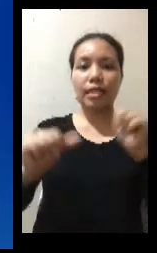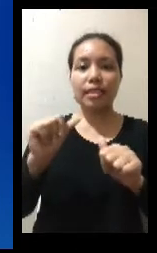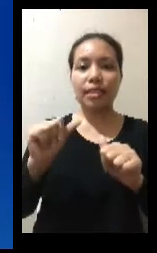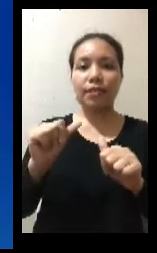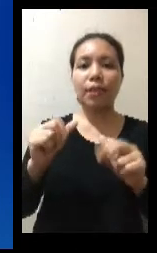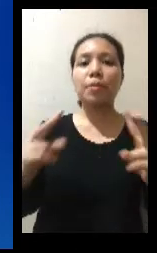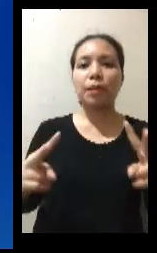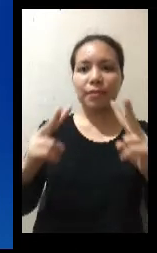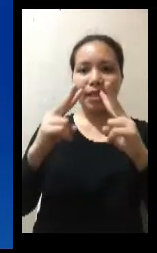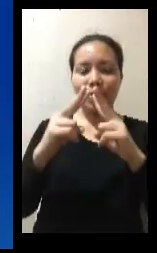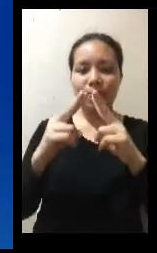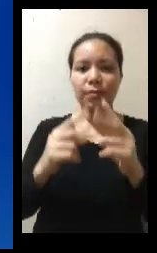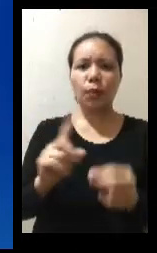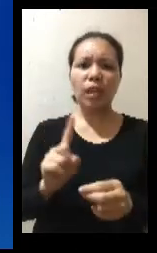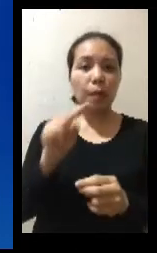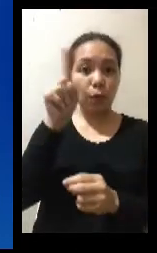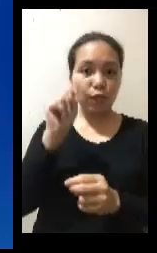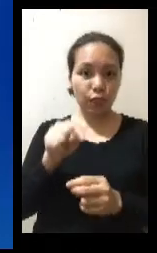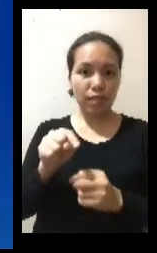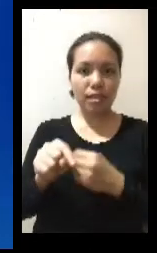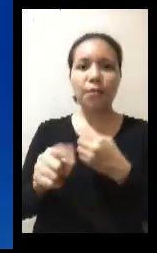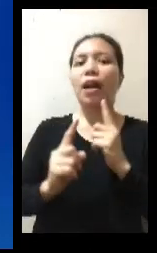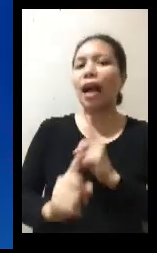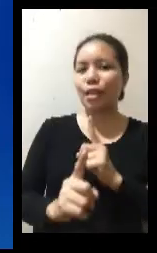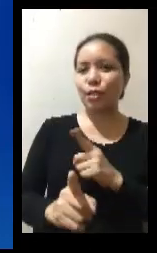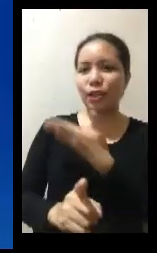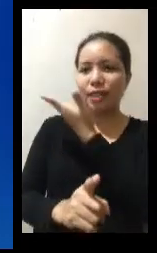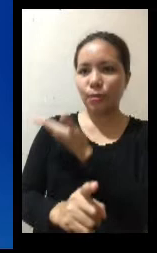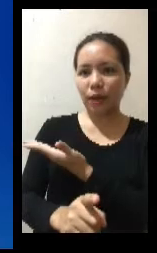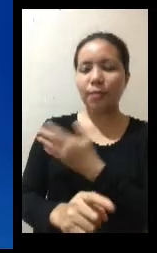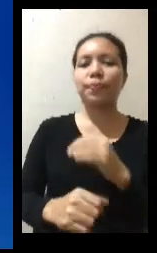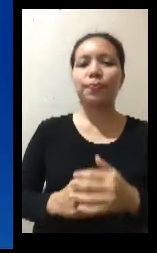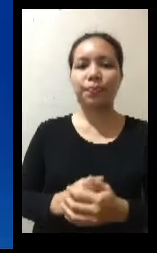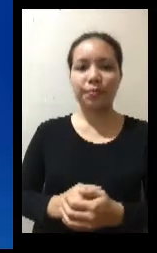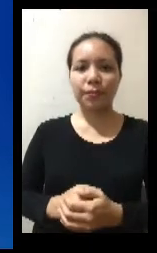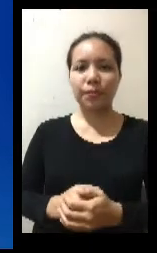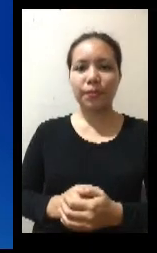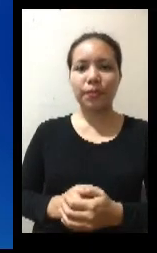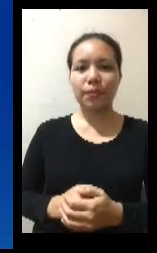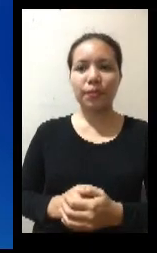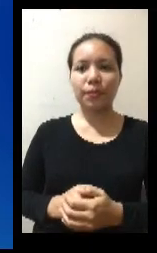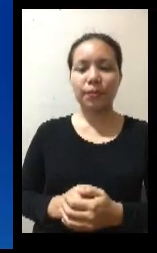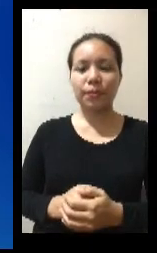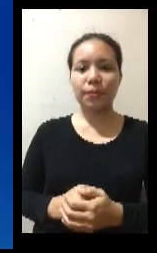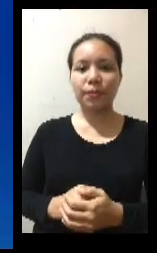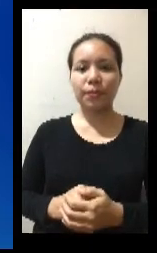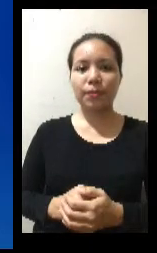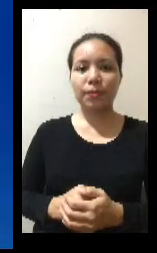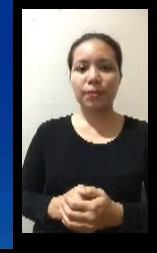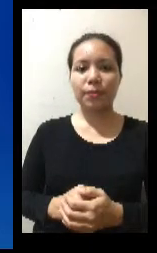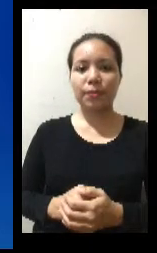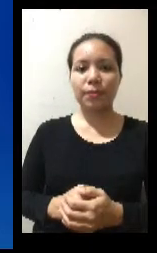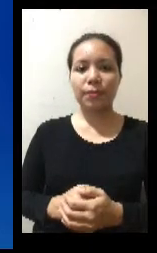differentiate active and inactive volcanoes. Consider the following questions and try to answer them as you watch this